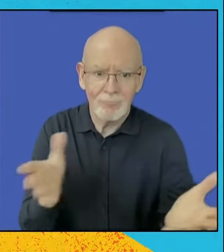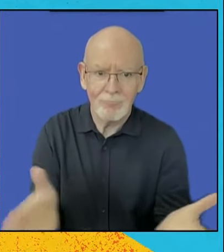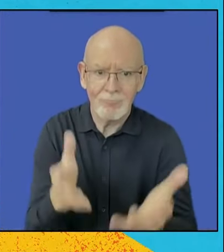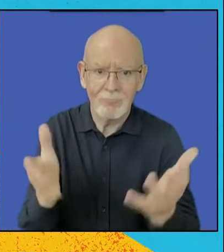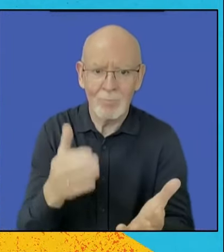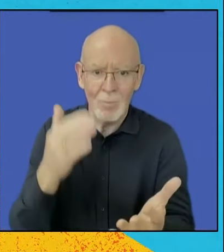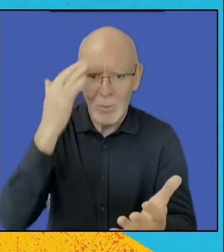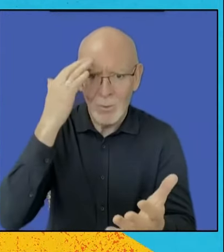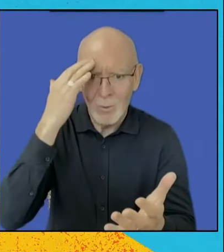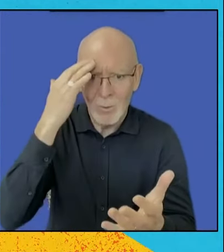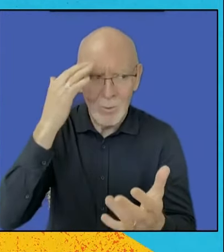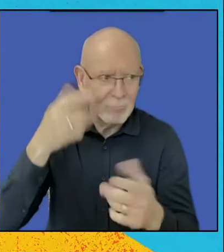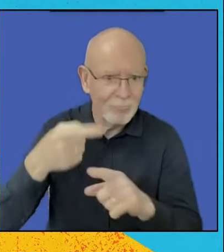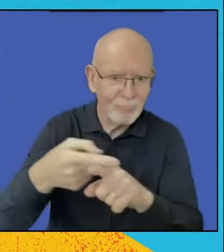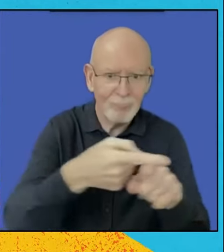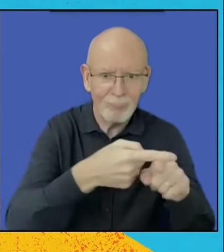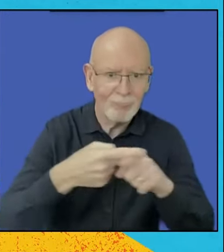in-person participation.